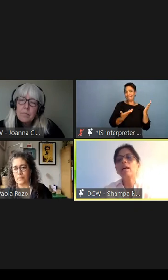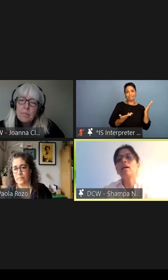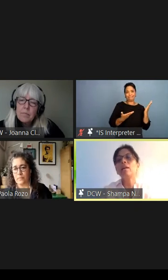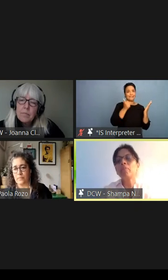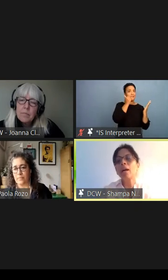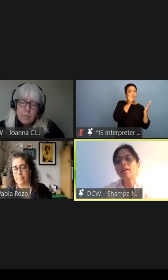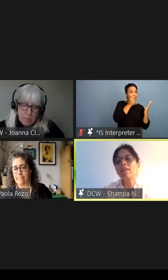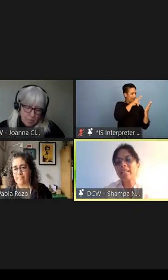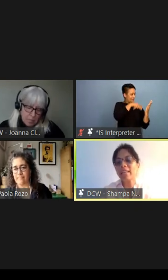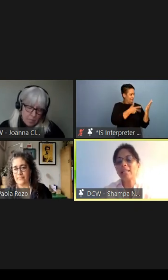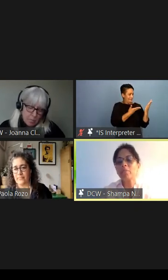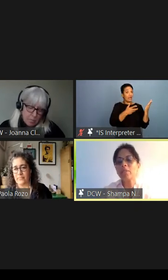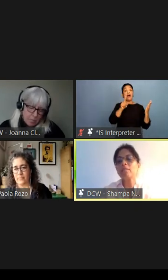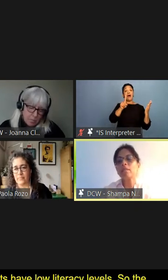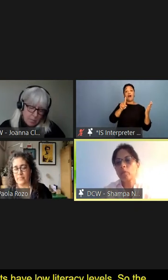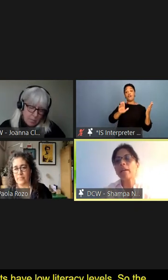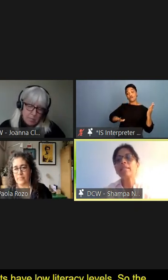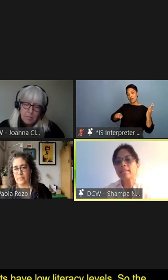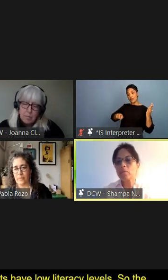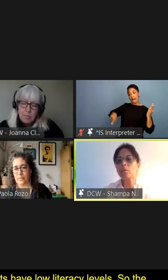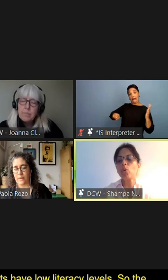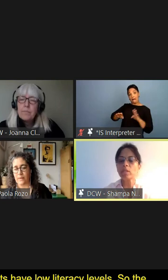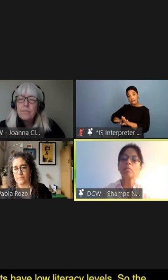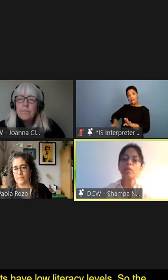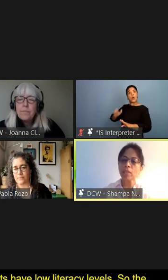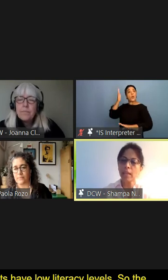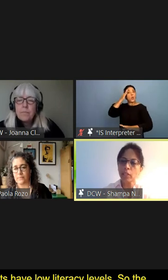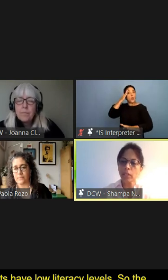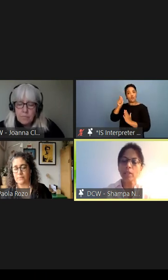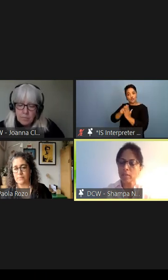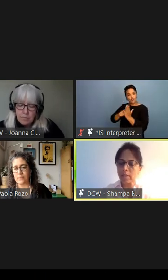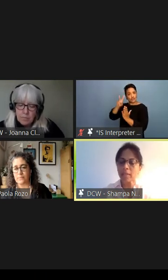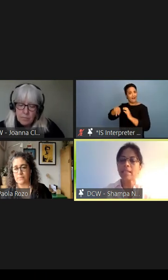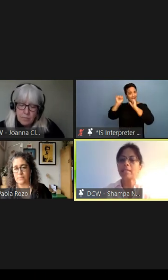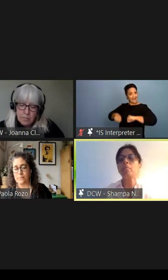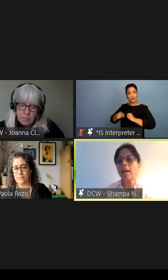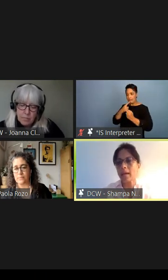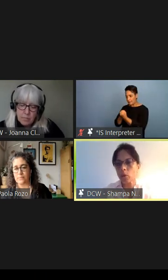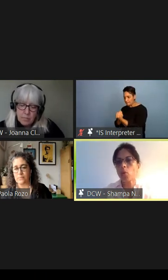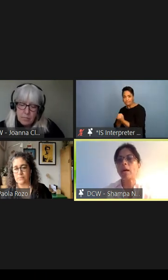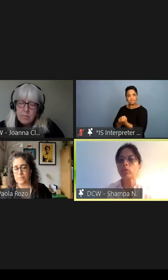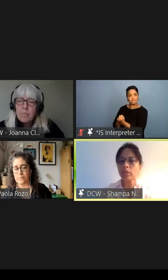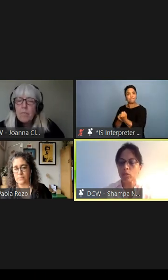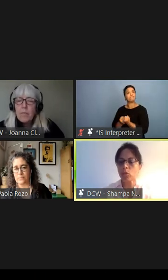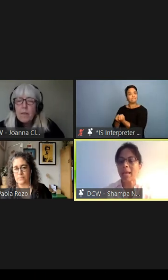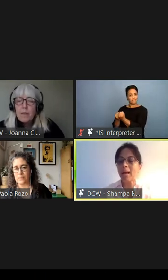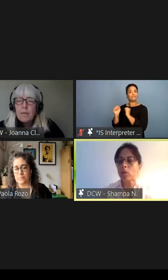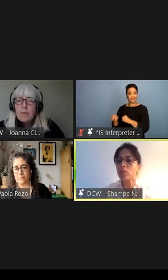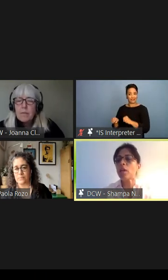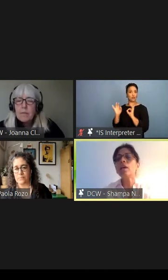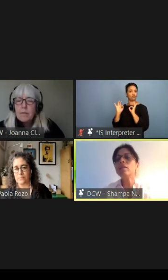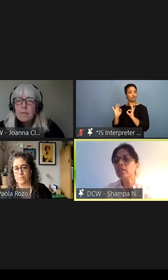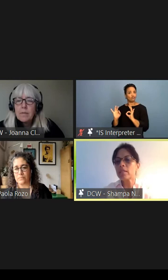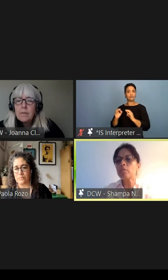siblings are a great help in providing some support in terms of the studies at home, outside of school